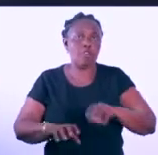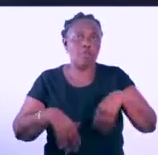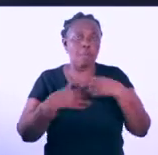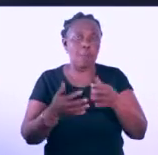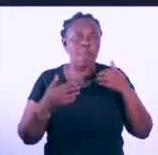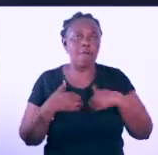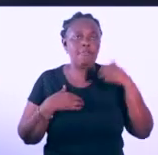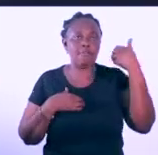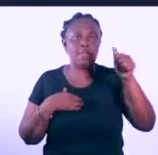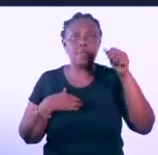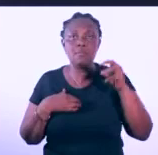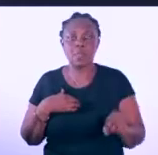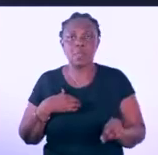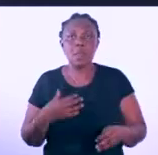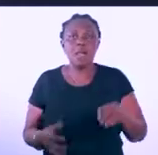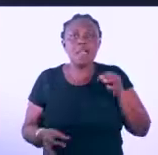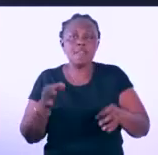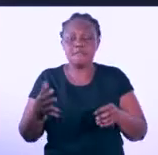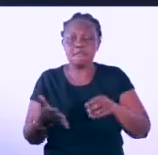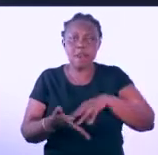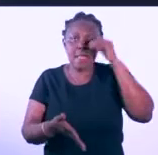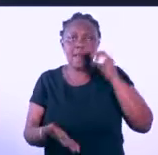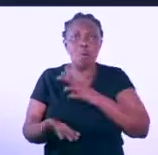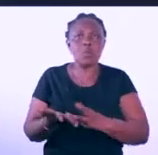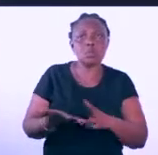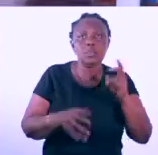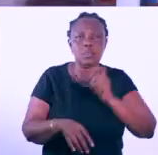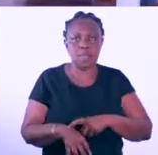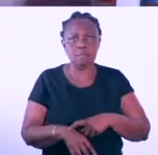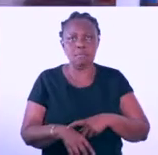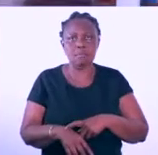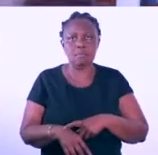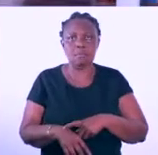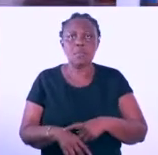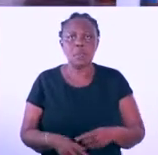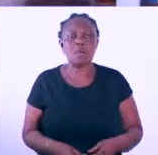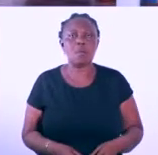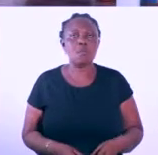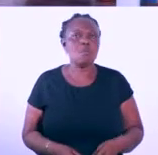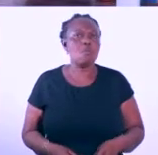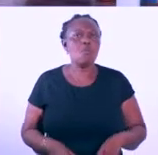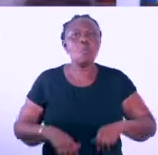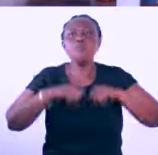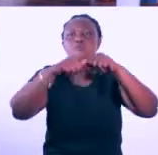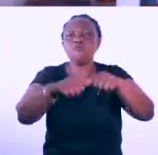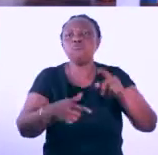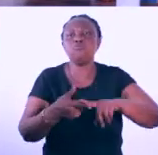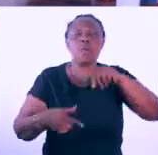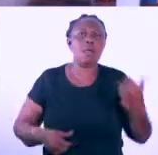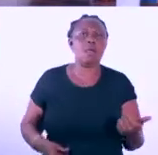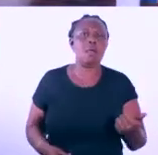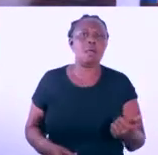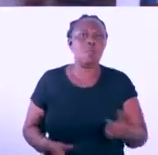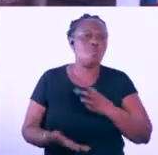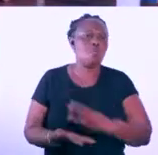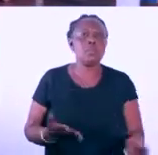So if the learner is wasting time on one, just let the learner go on to the next.